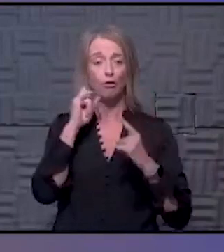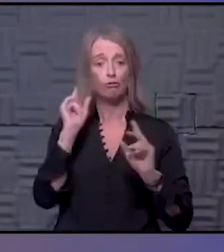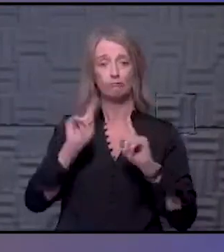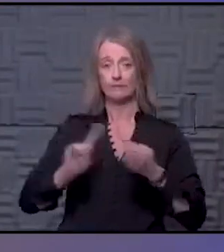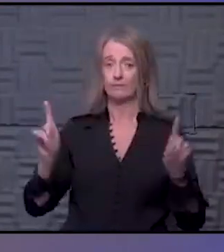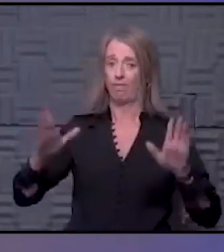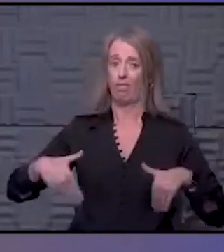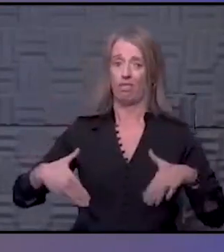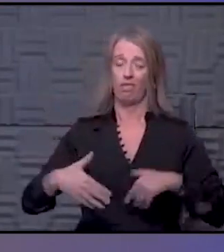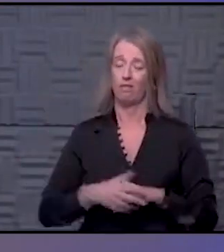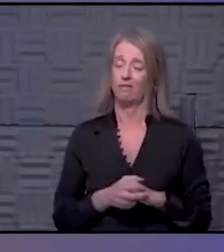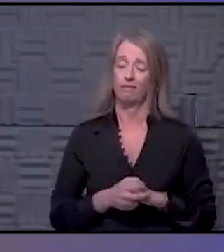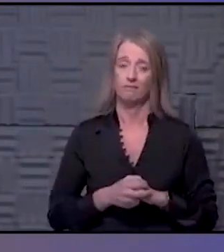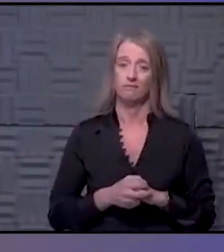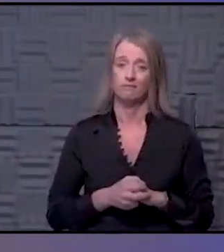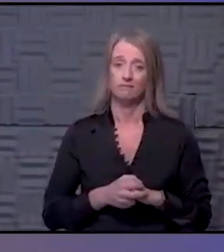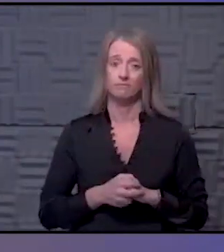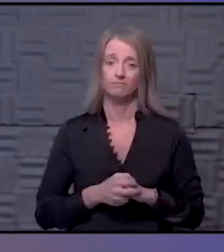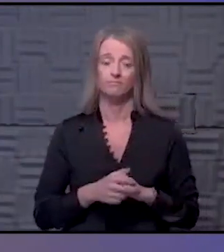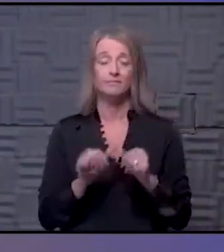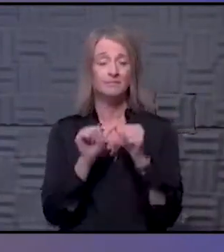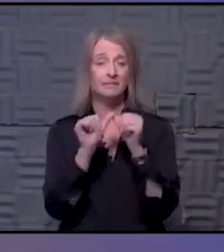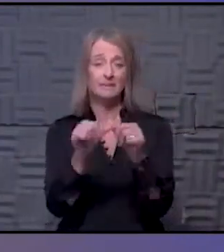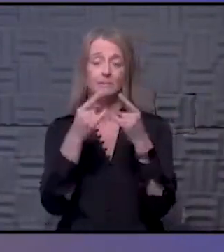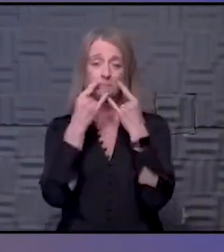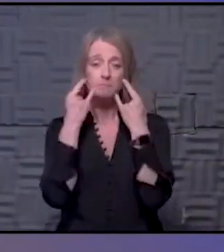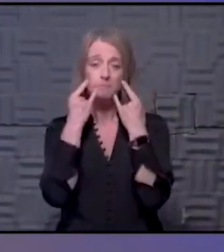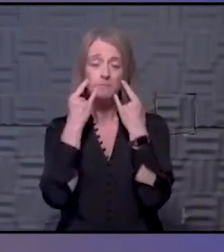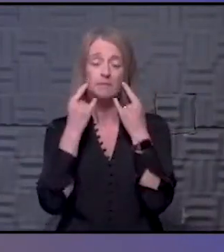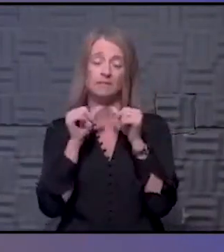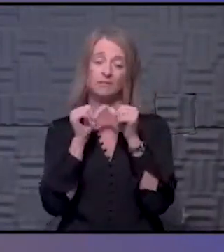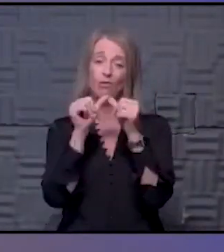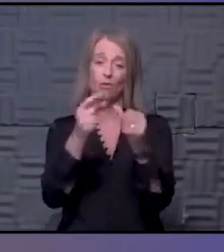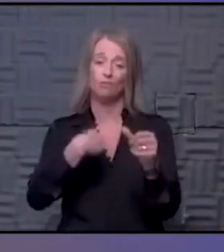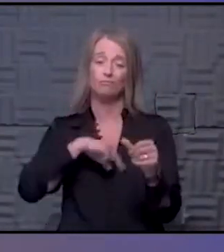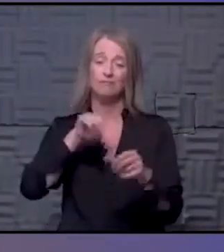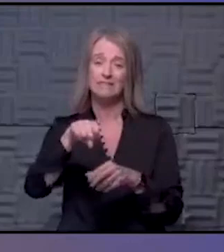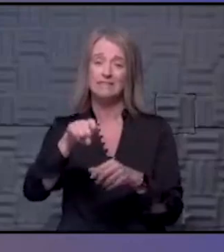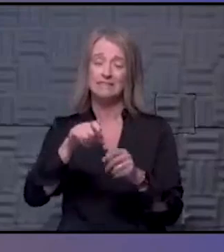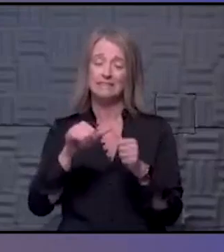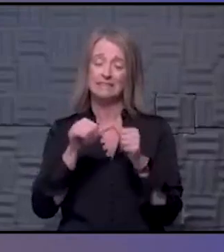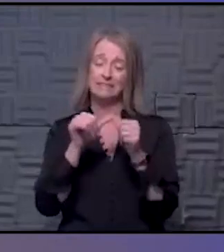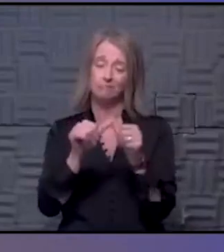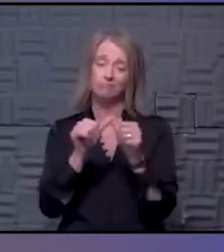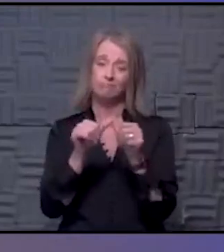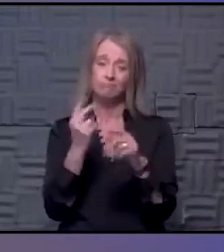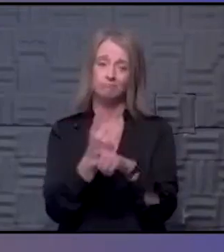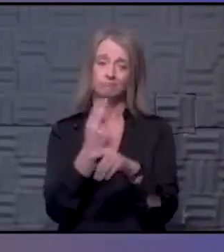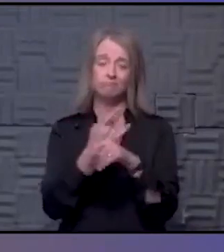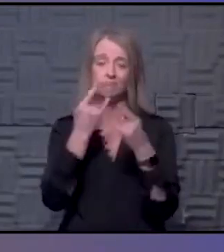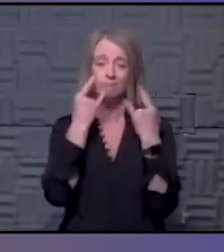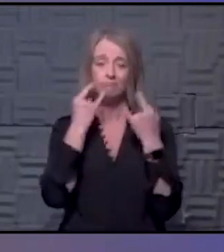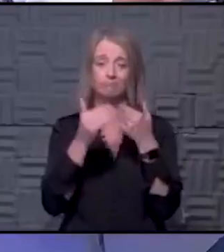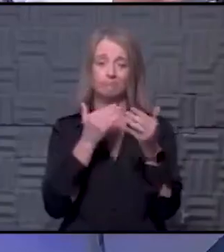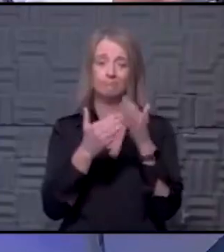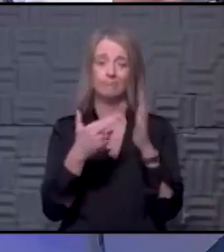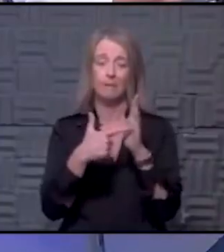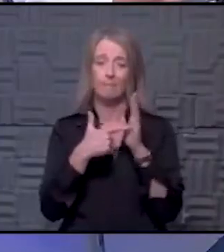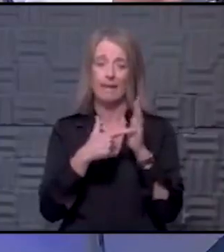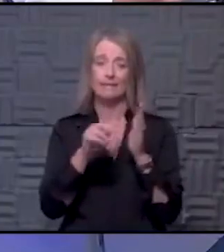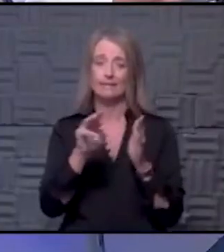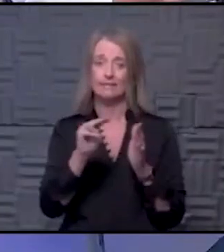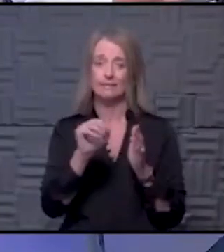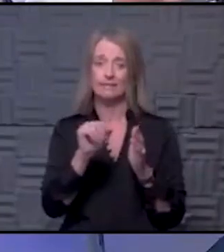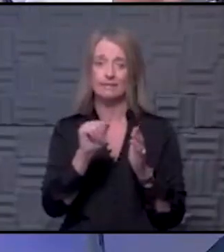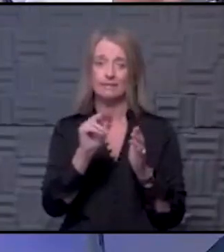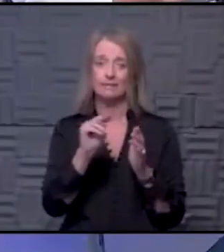or until, I think you said keep it on as long as we need to, I think we still need to be wearing masks regardless of a mandate. Because we know,